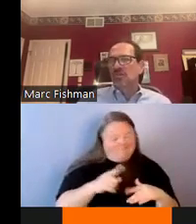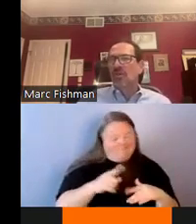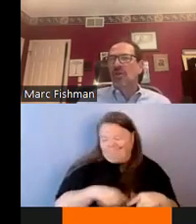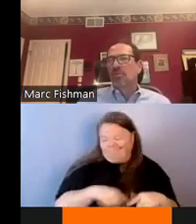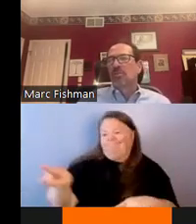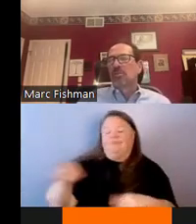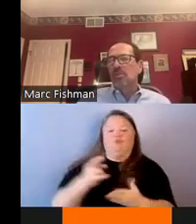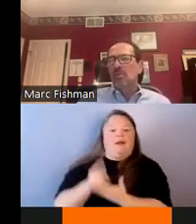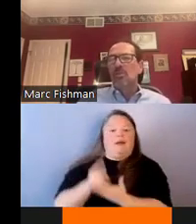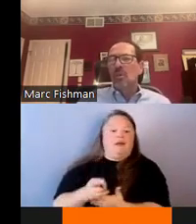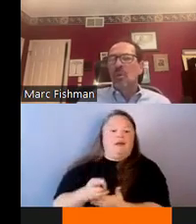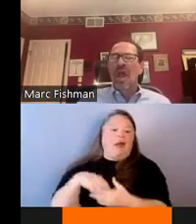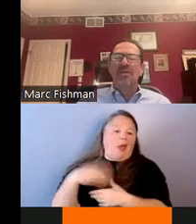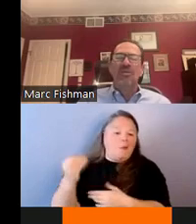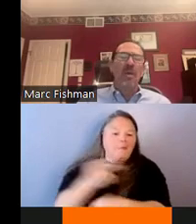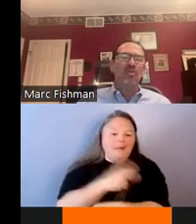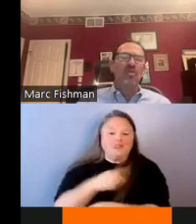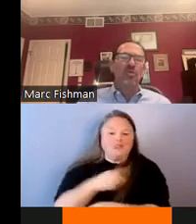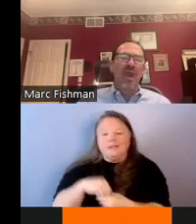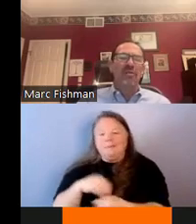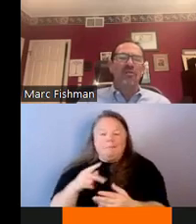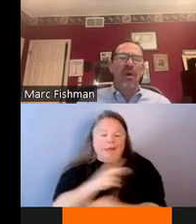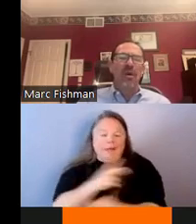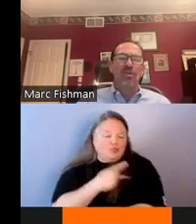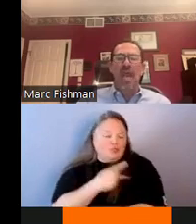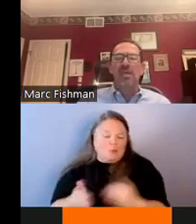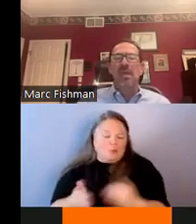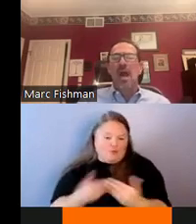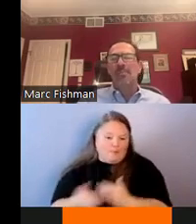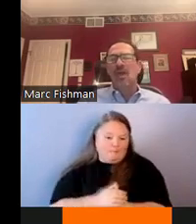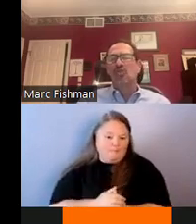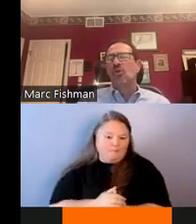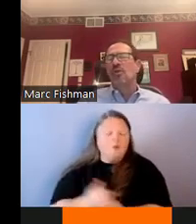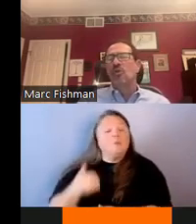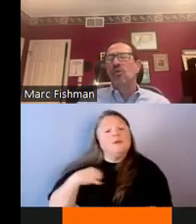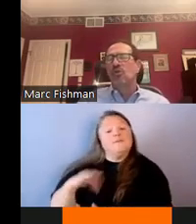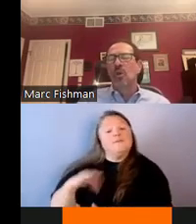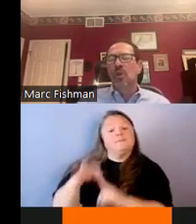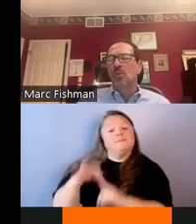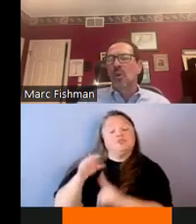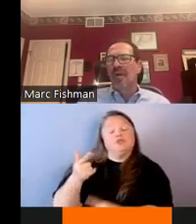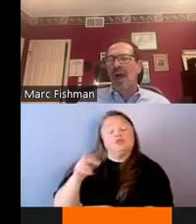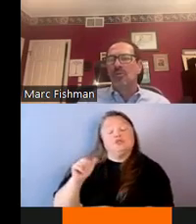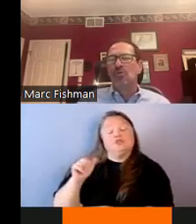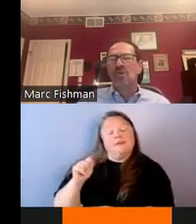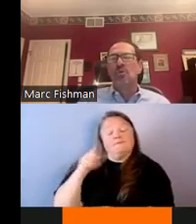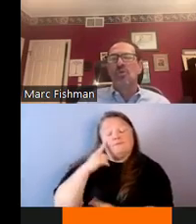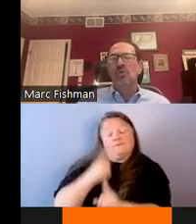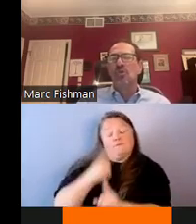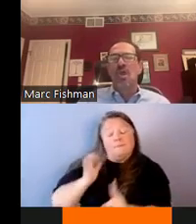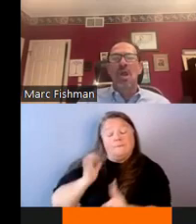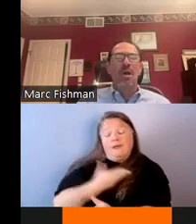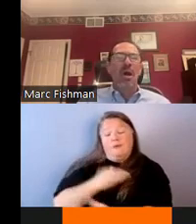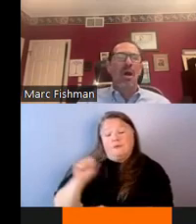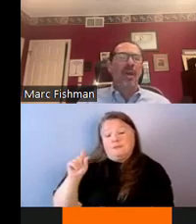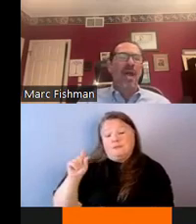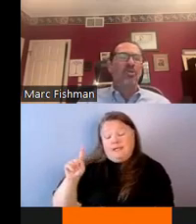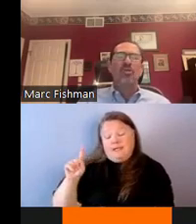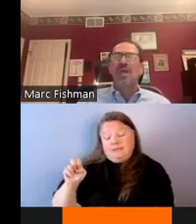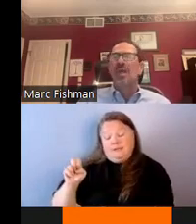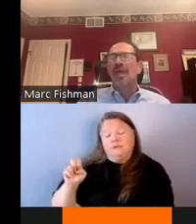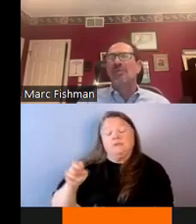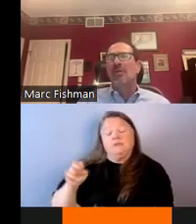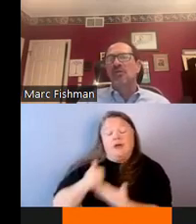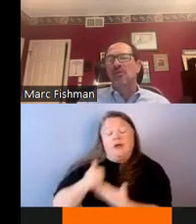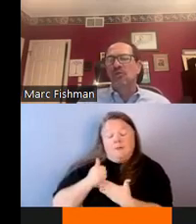looks successful. We have a special grant from our state. I'm not sure that you could do it without those resources,